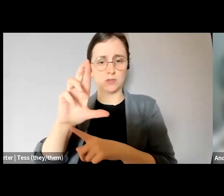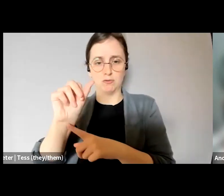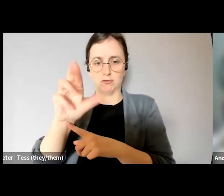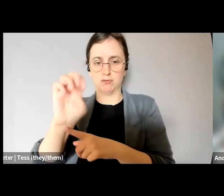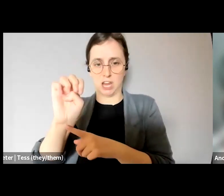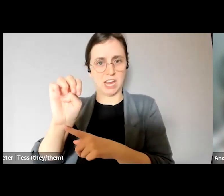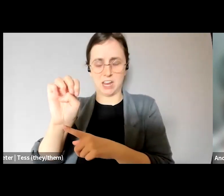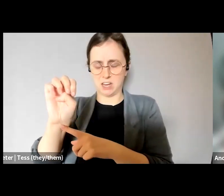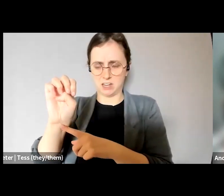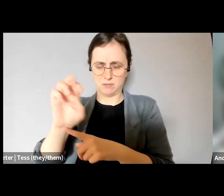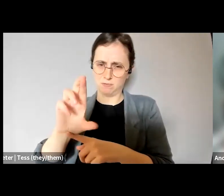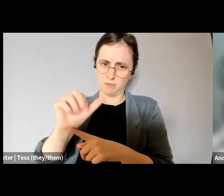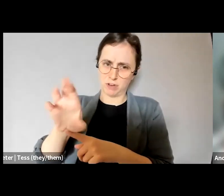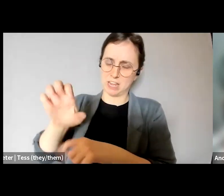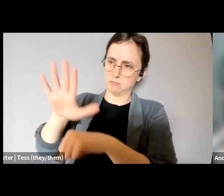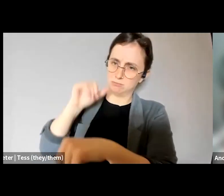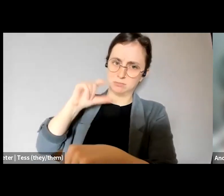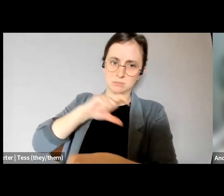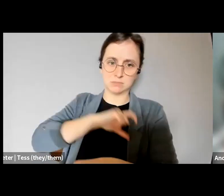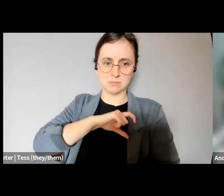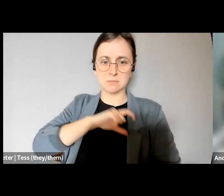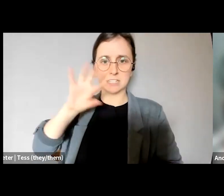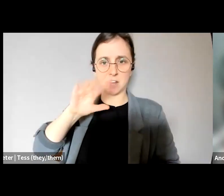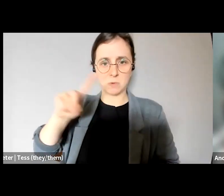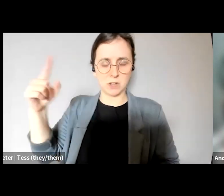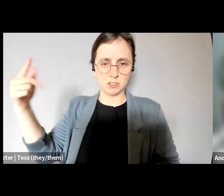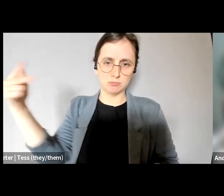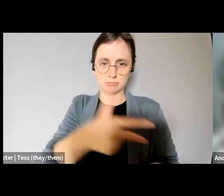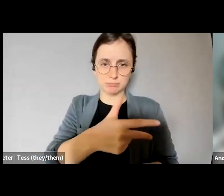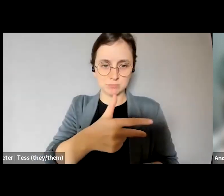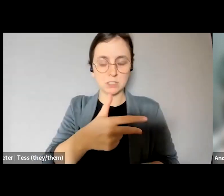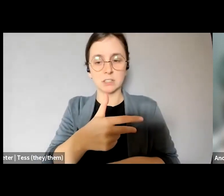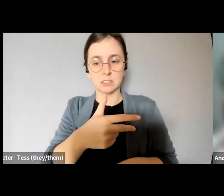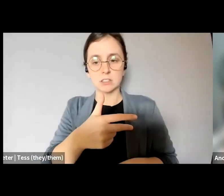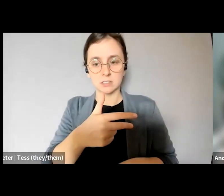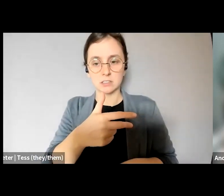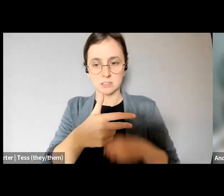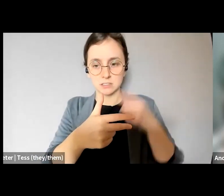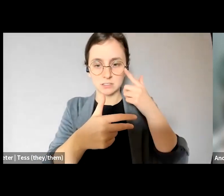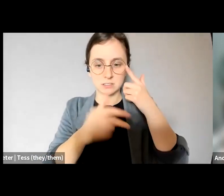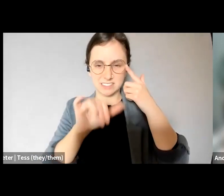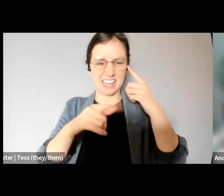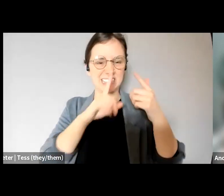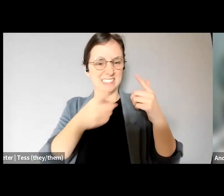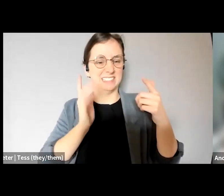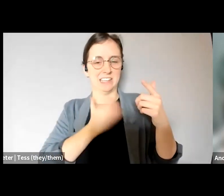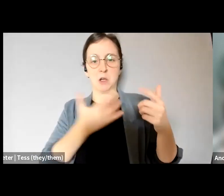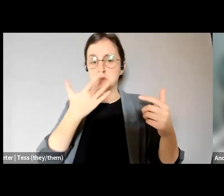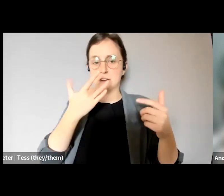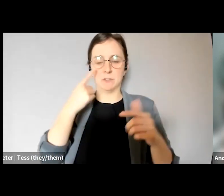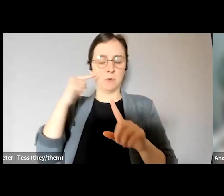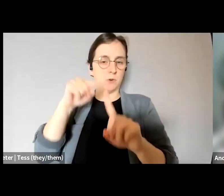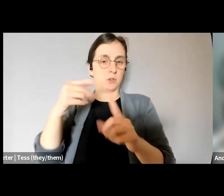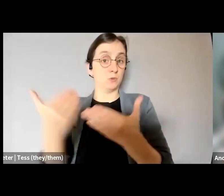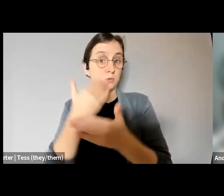which 911 or law enforcement is necessarily called out, that the preference through this new hotline and